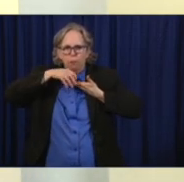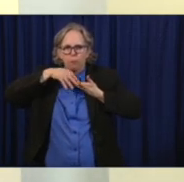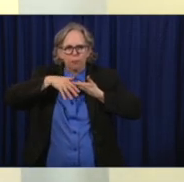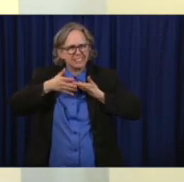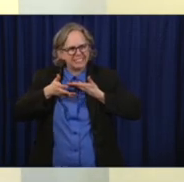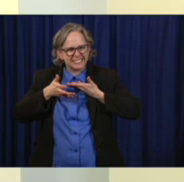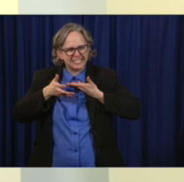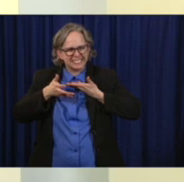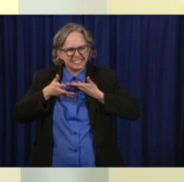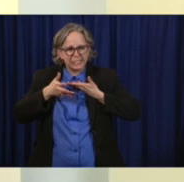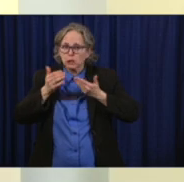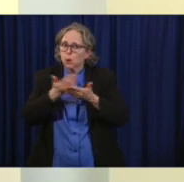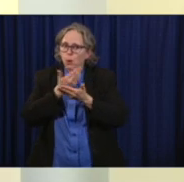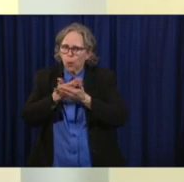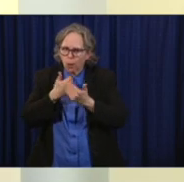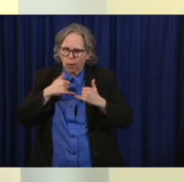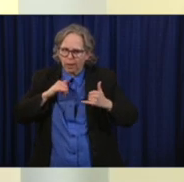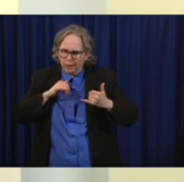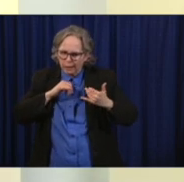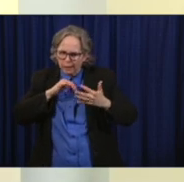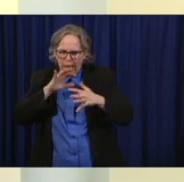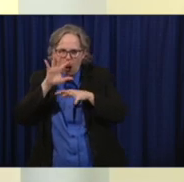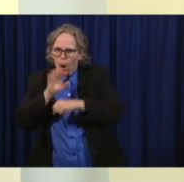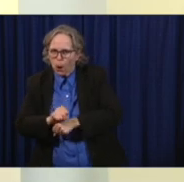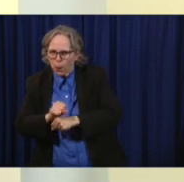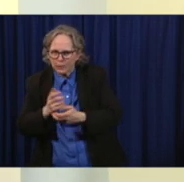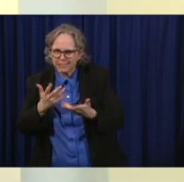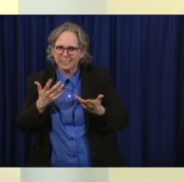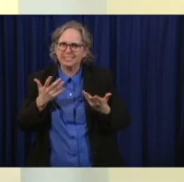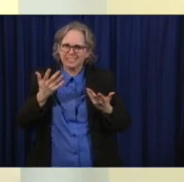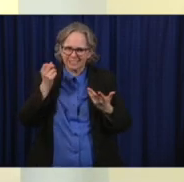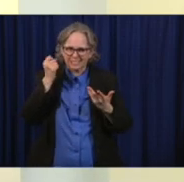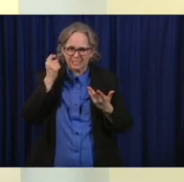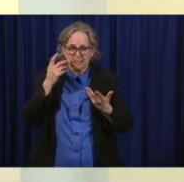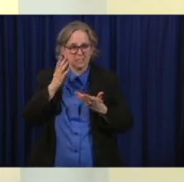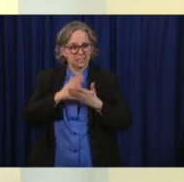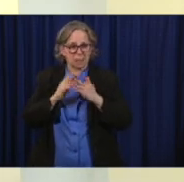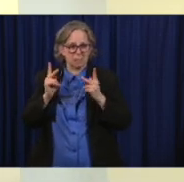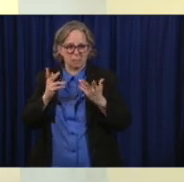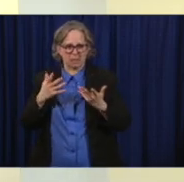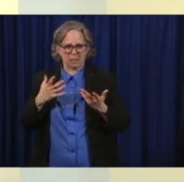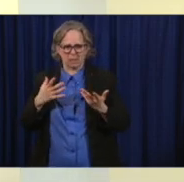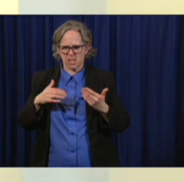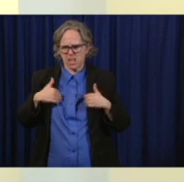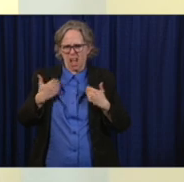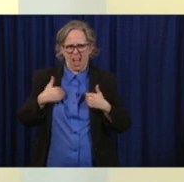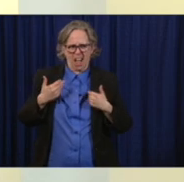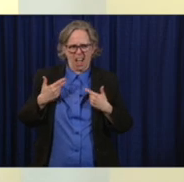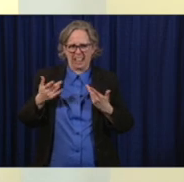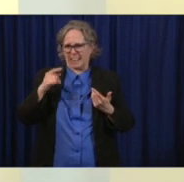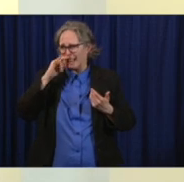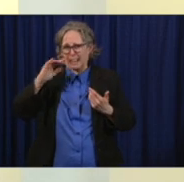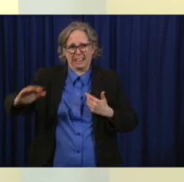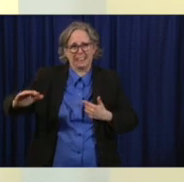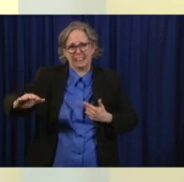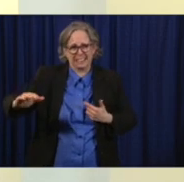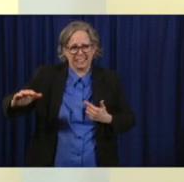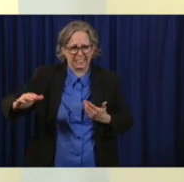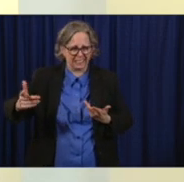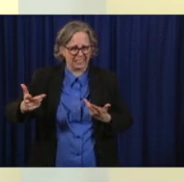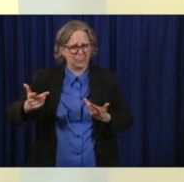learn how to use these. There are people, especially really small kids, you have to definitely think about this as a